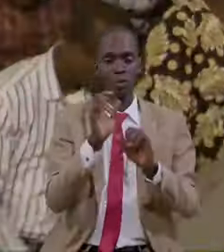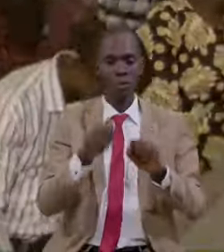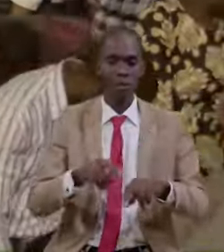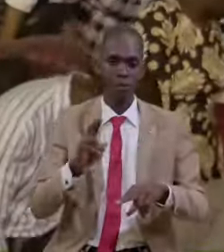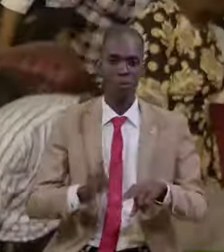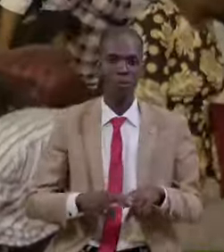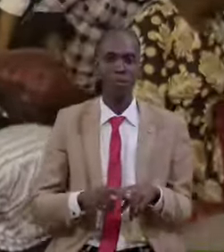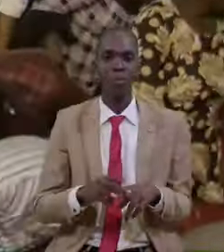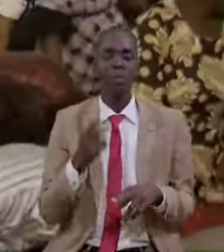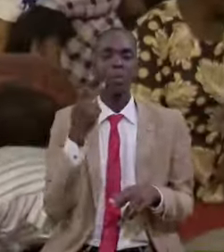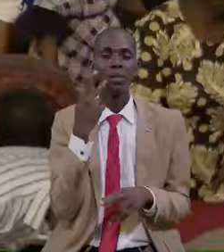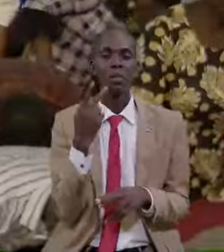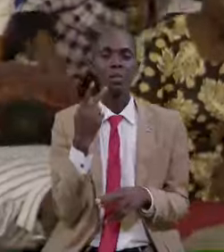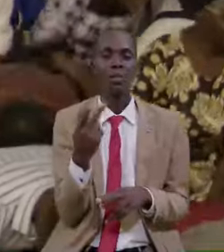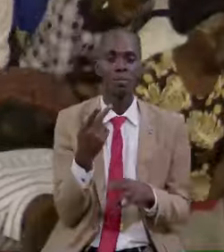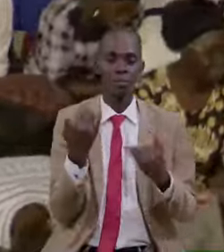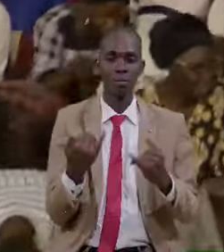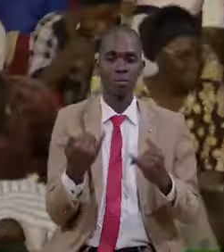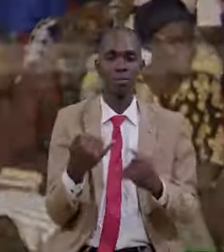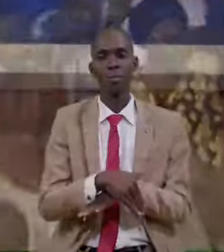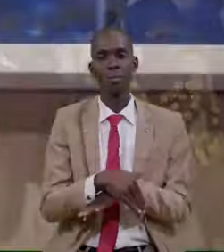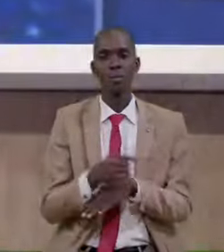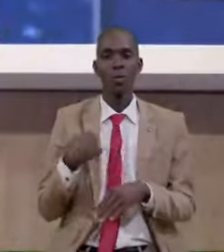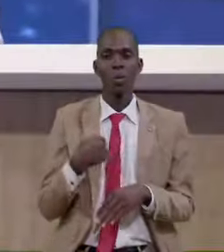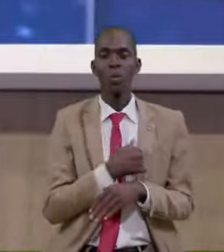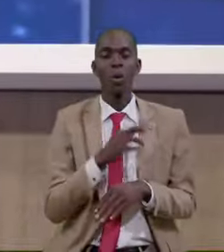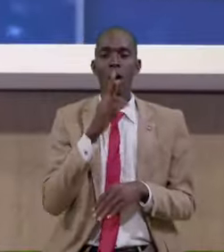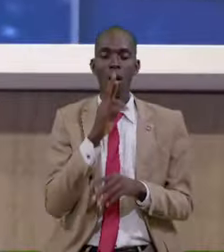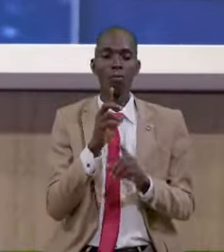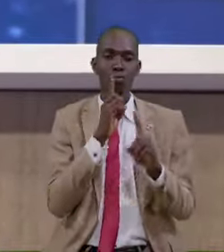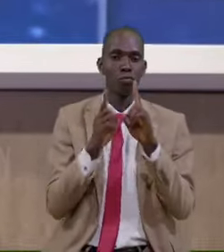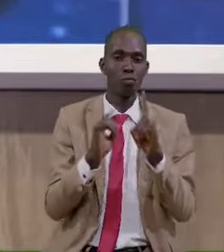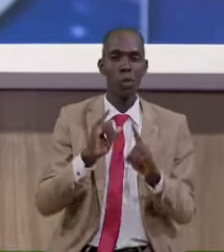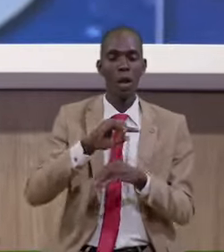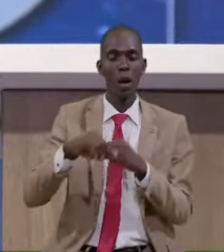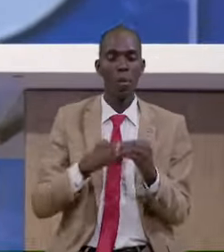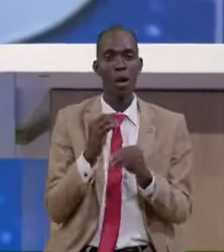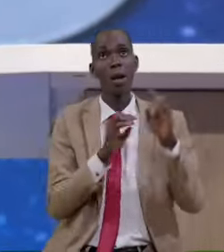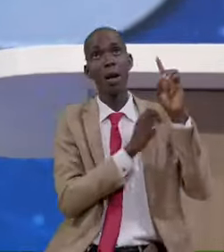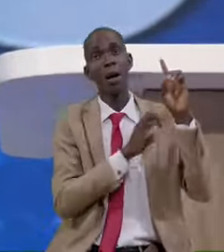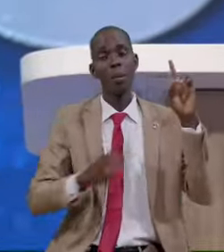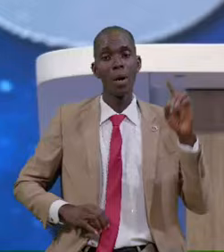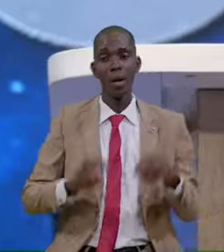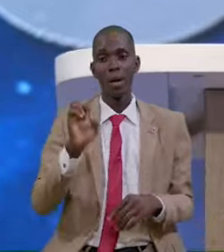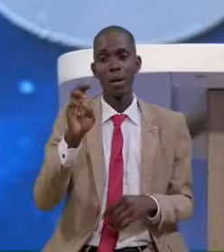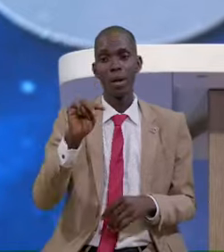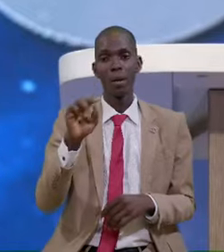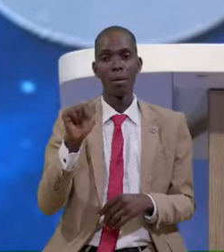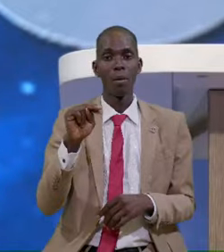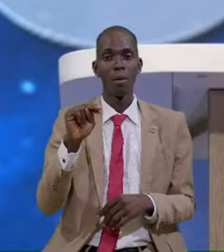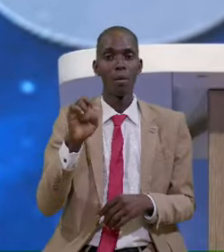coming again tonight, and we're talking about Emmanuel. Emmanuel, the